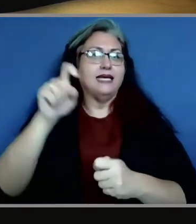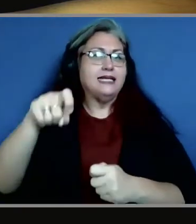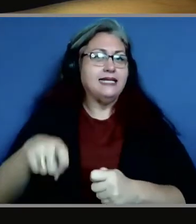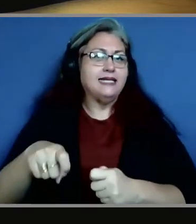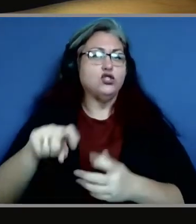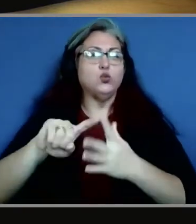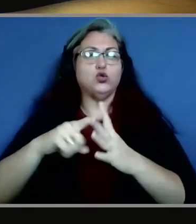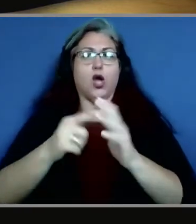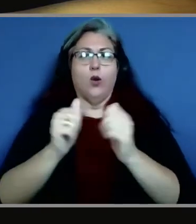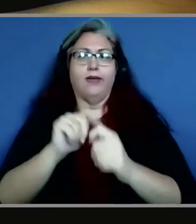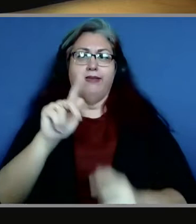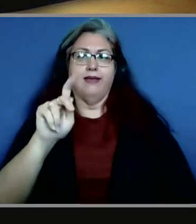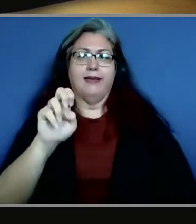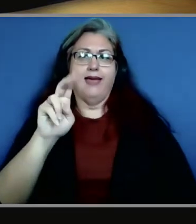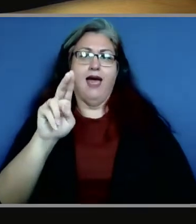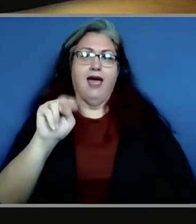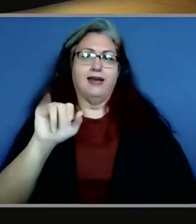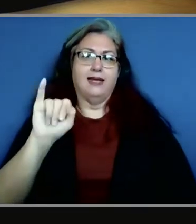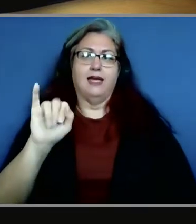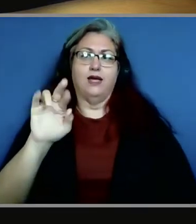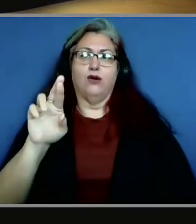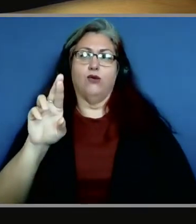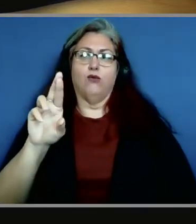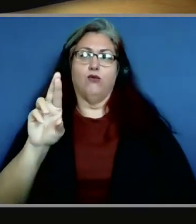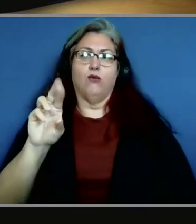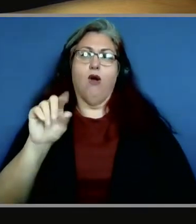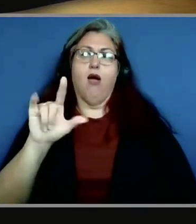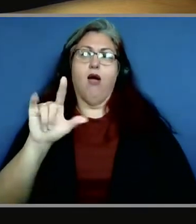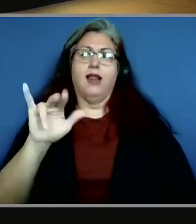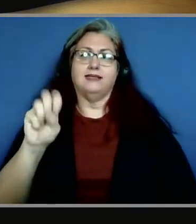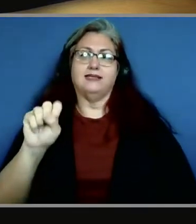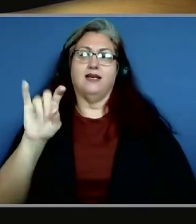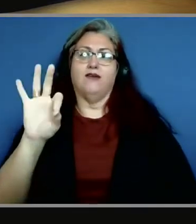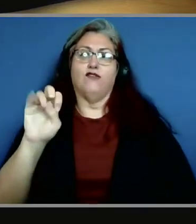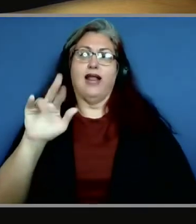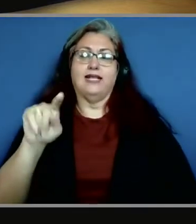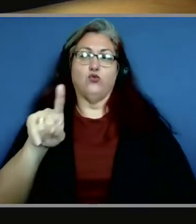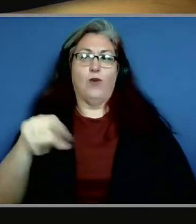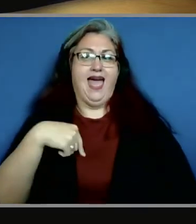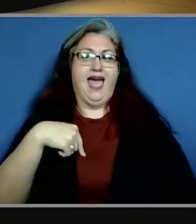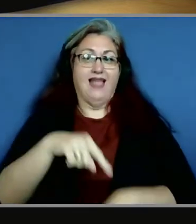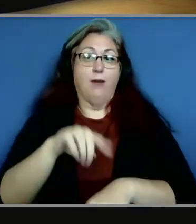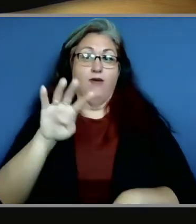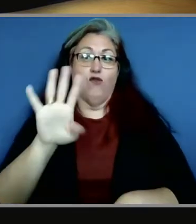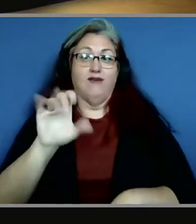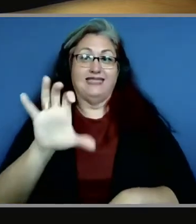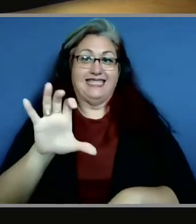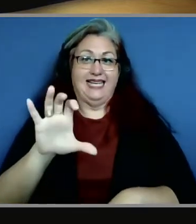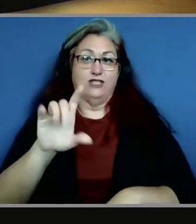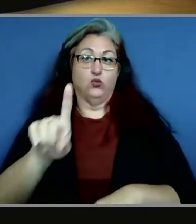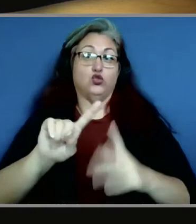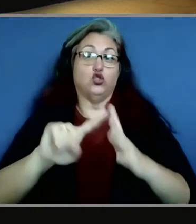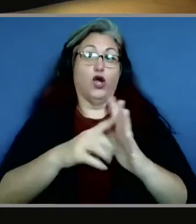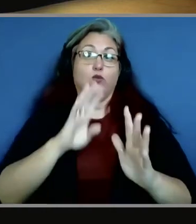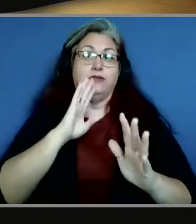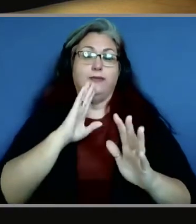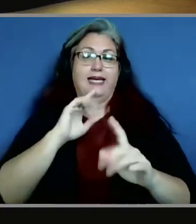Kiani Rollins Fernandez. You have 45 seconds. Your time starts when you speak. Mahalo.